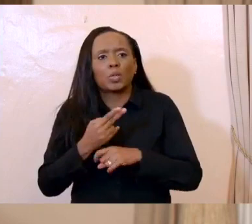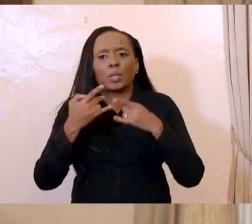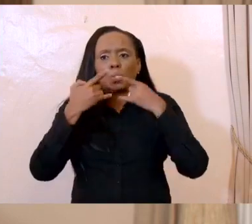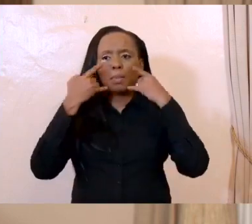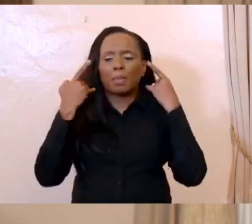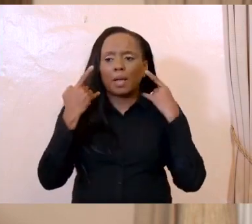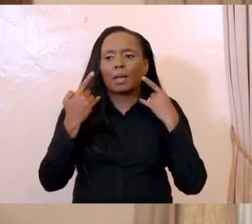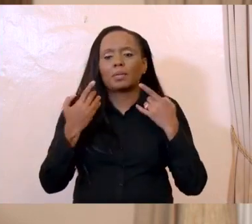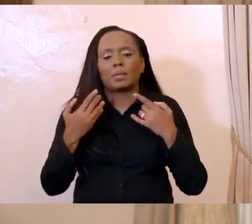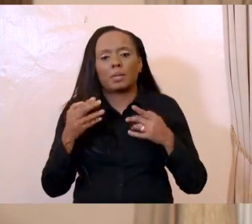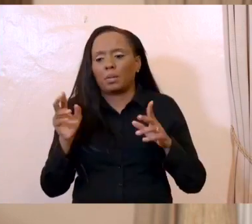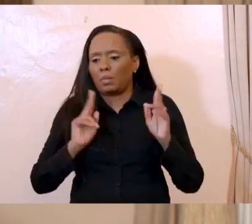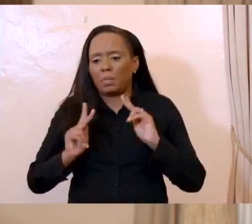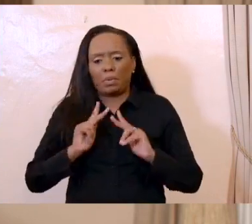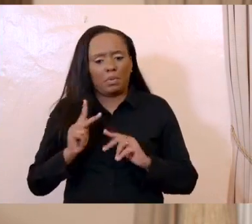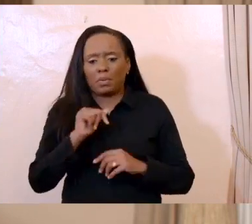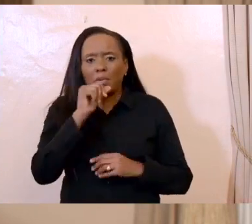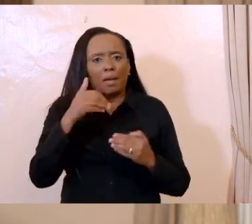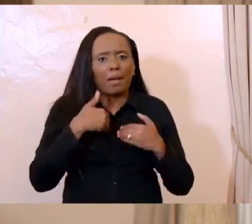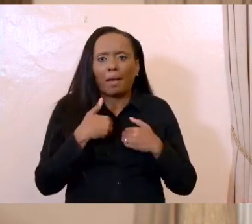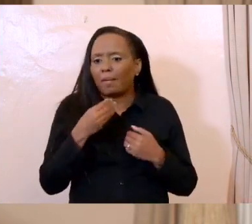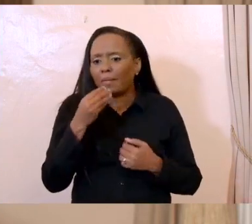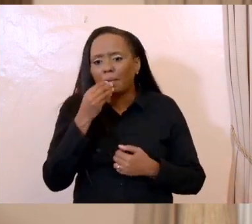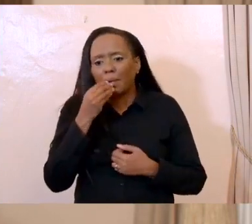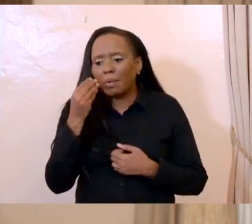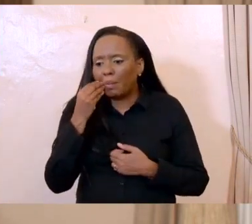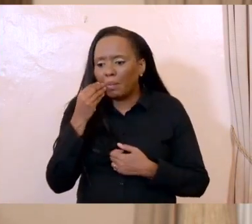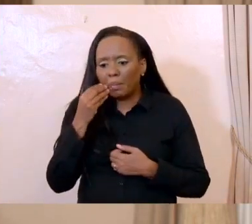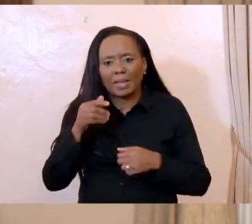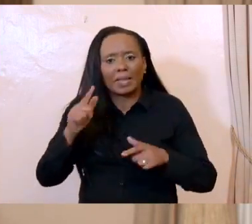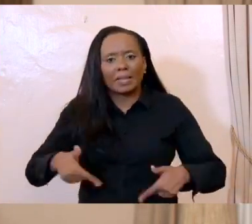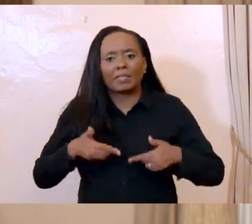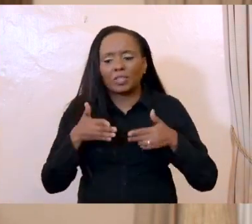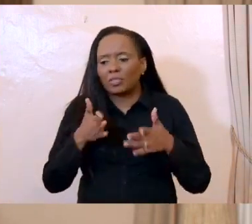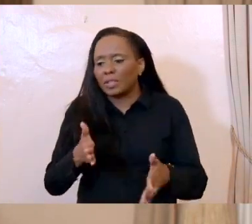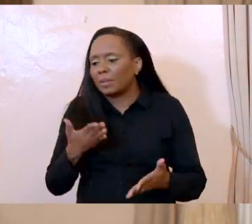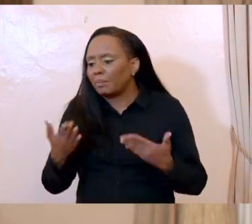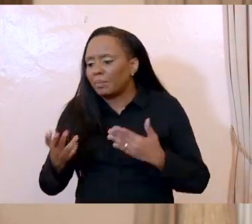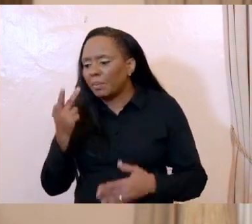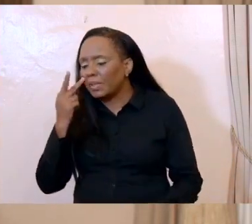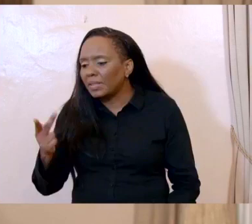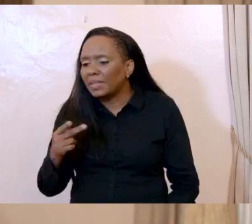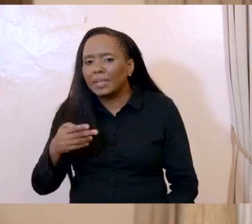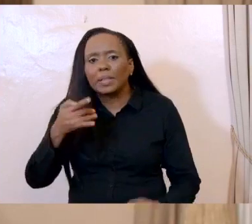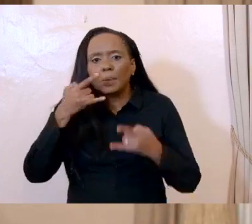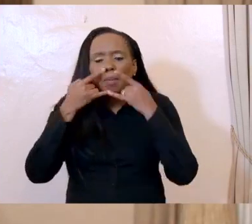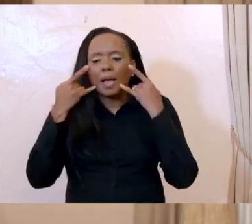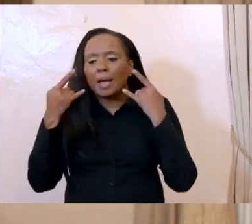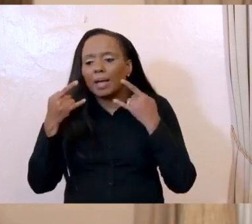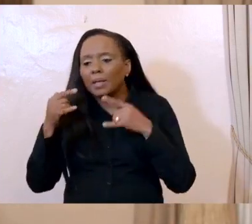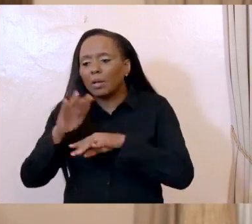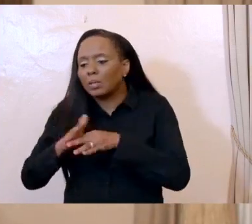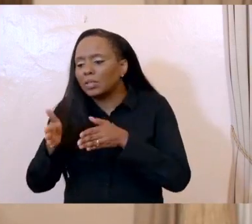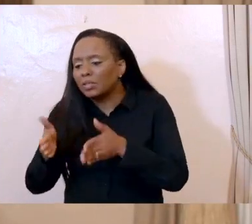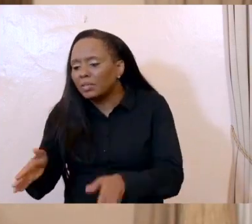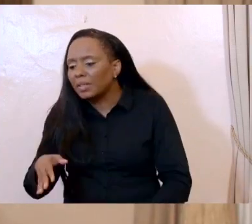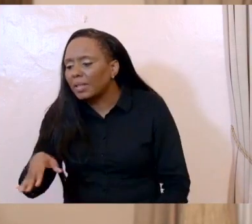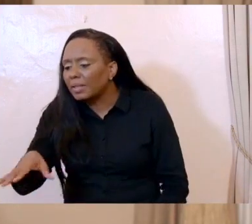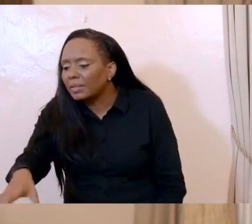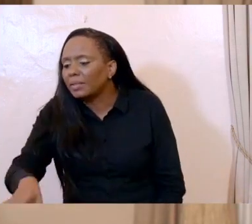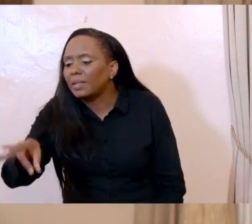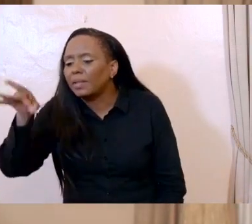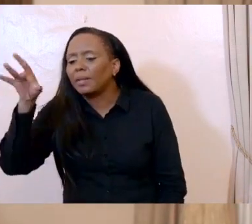persons who are homeless that have access to masks that are disposed. We would not want to encourage persons to reuse